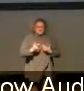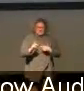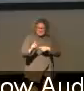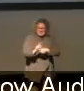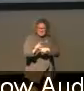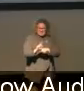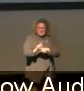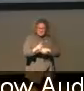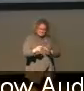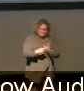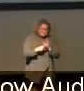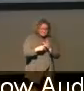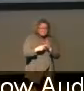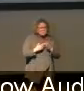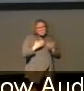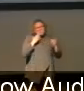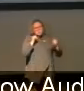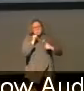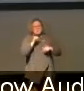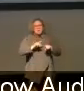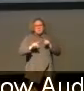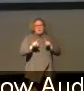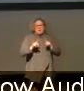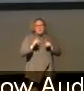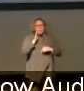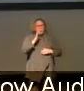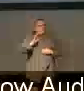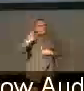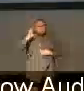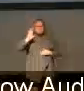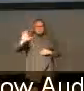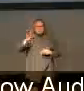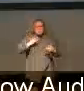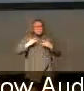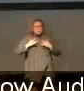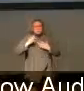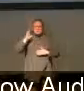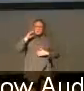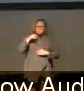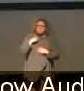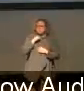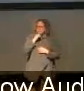we want to listen to your concerns before we move into that area.